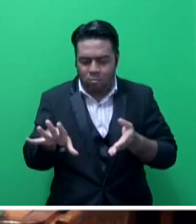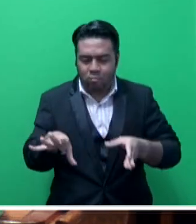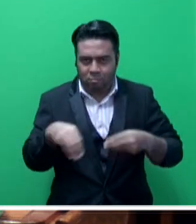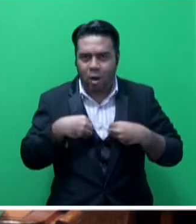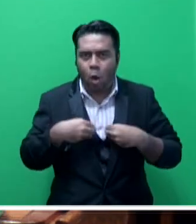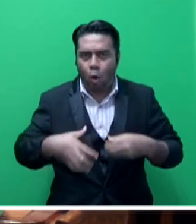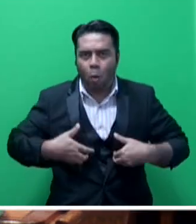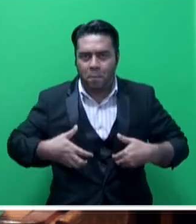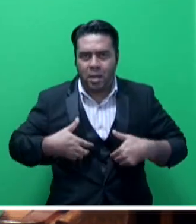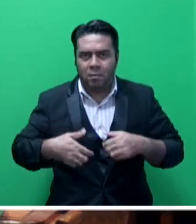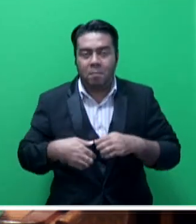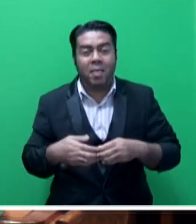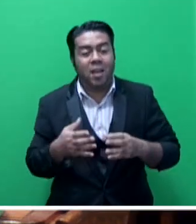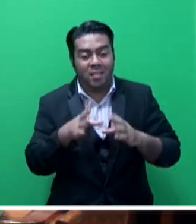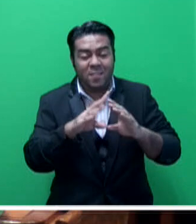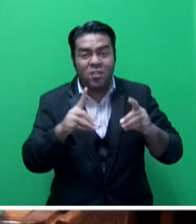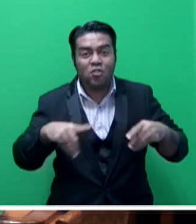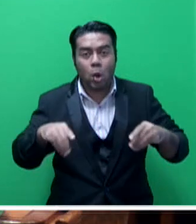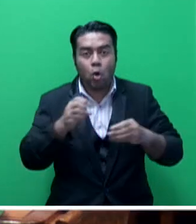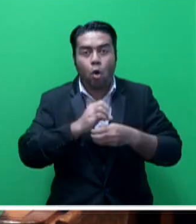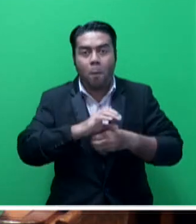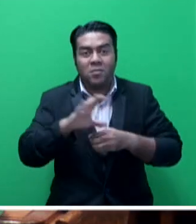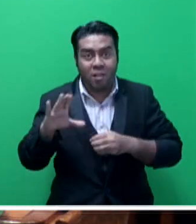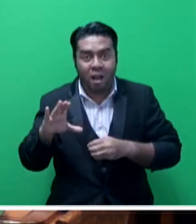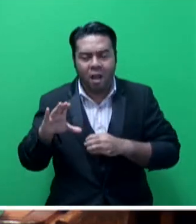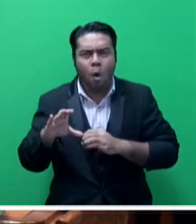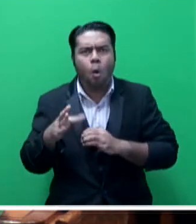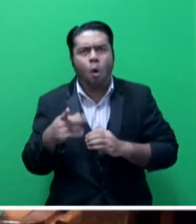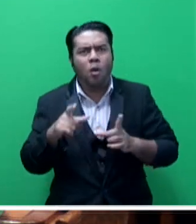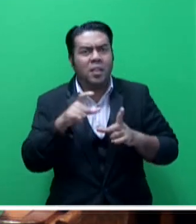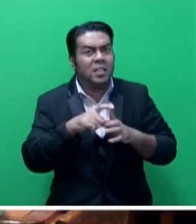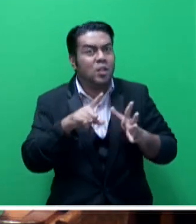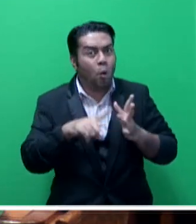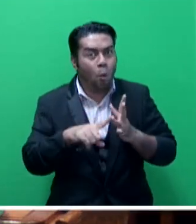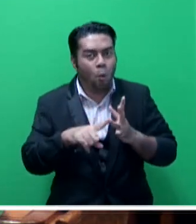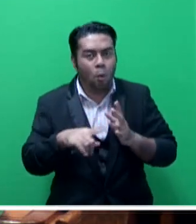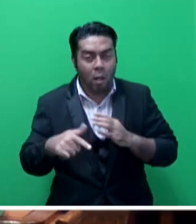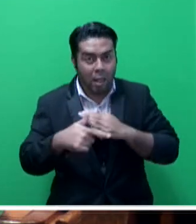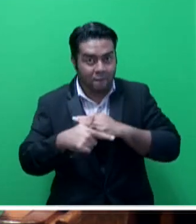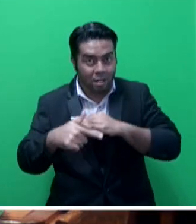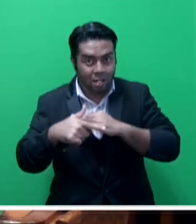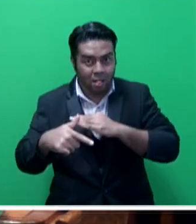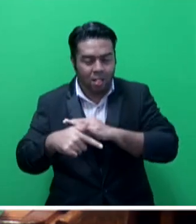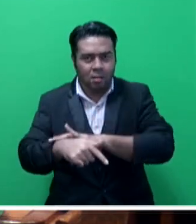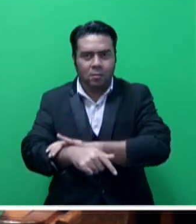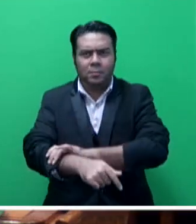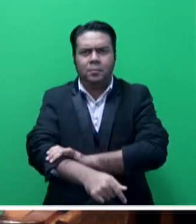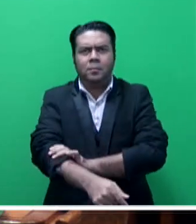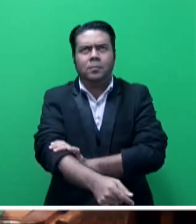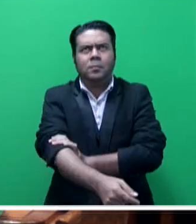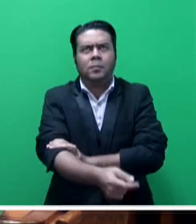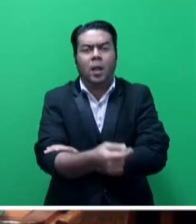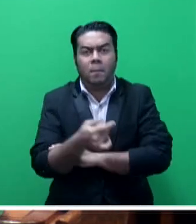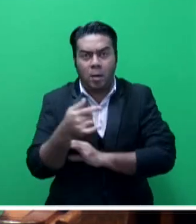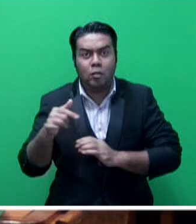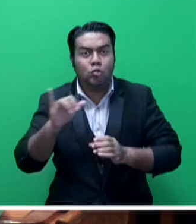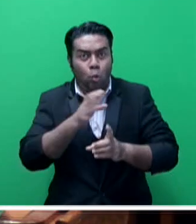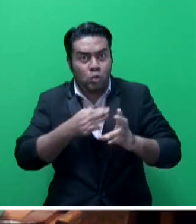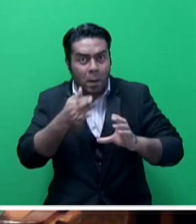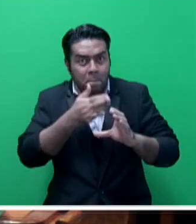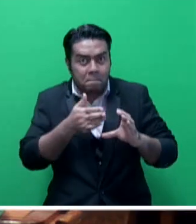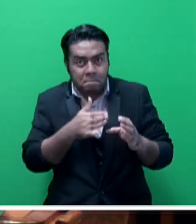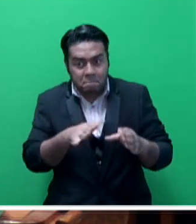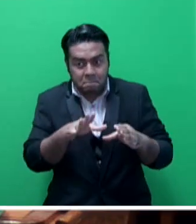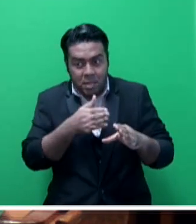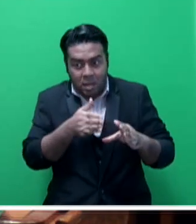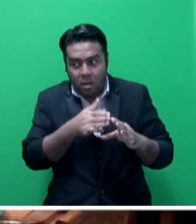the divisional commissioners or at the DO level, and even from social media, and